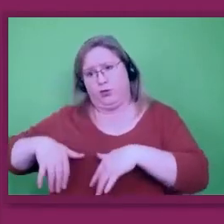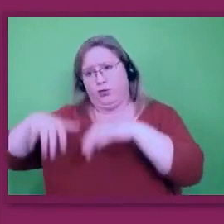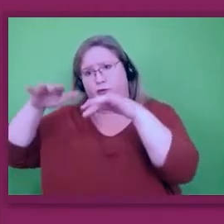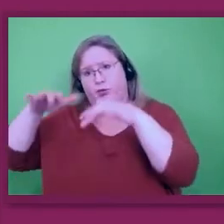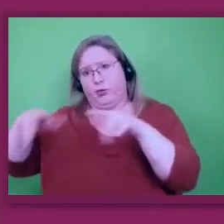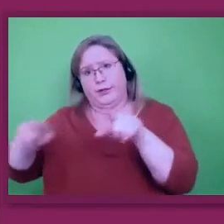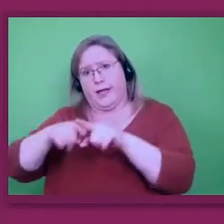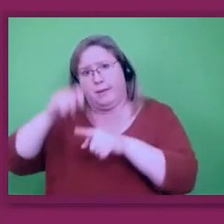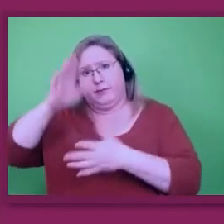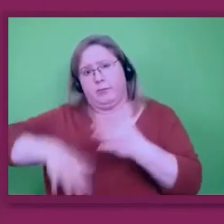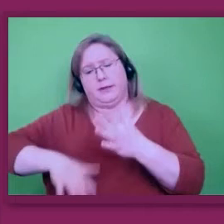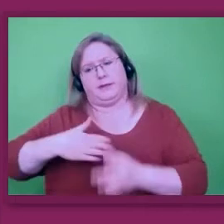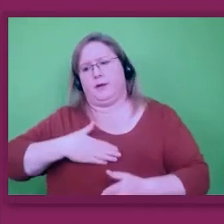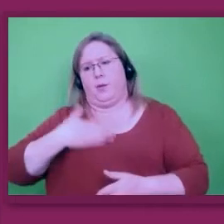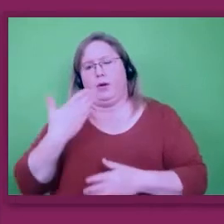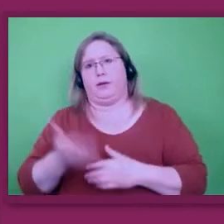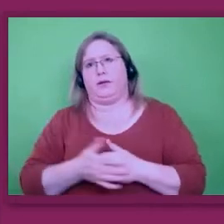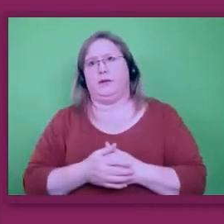slide, please.